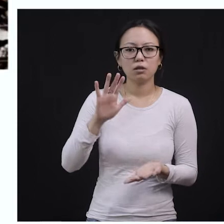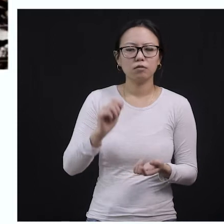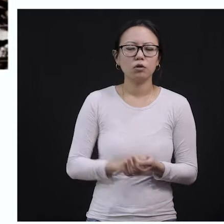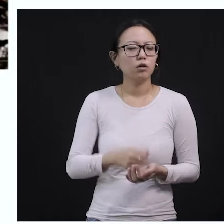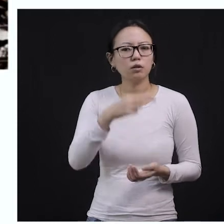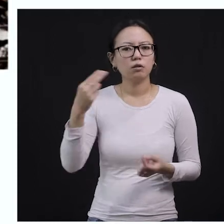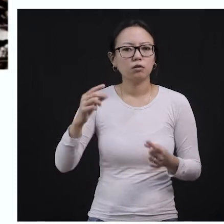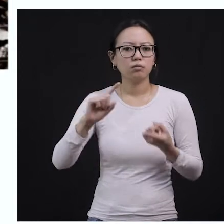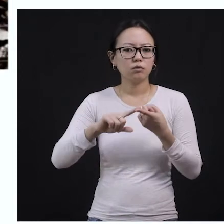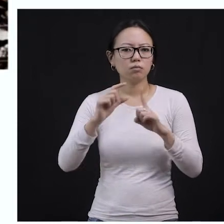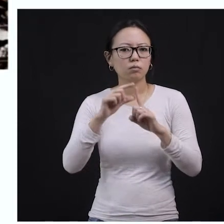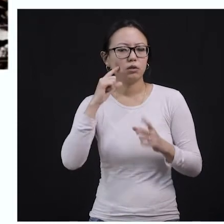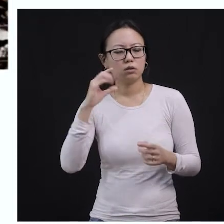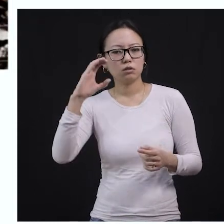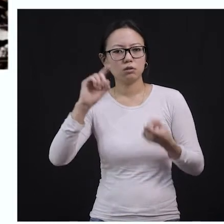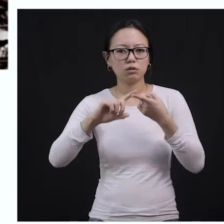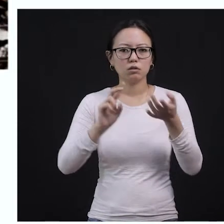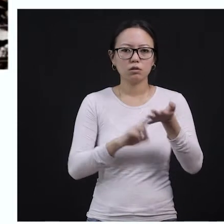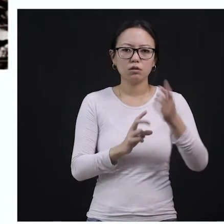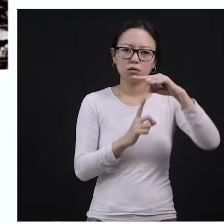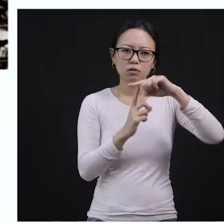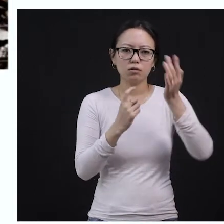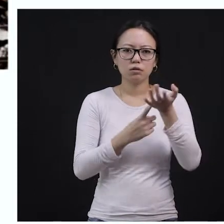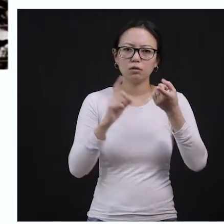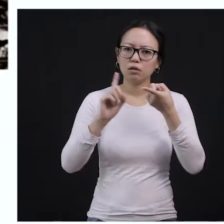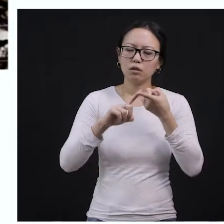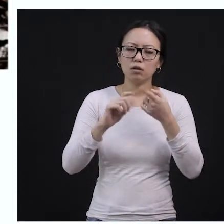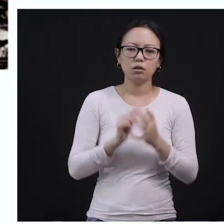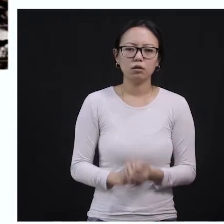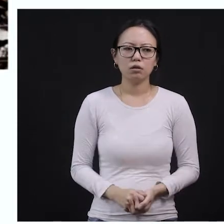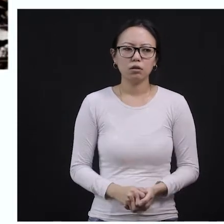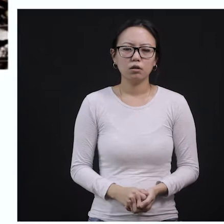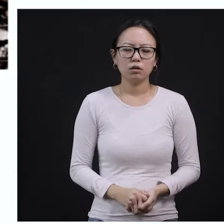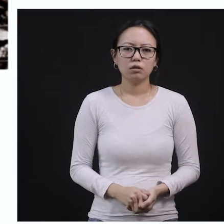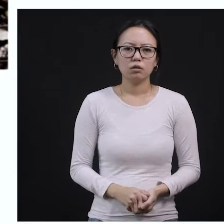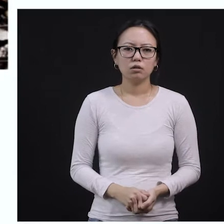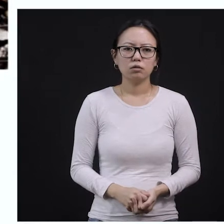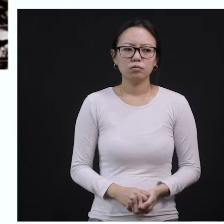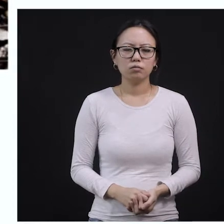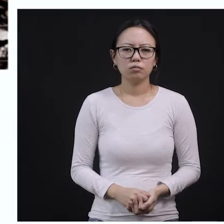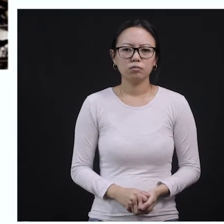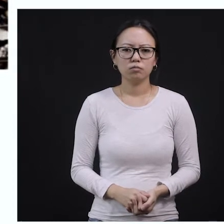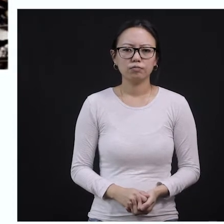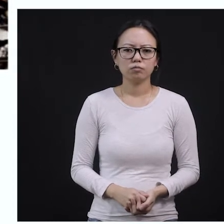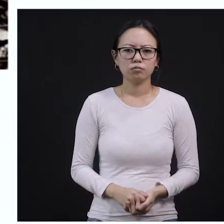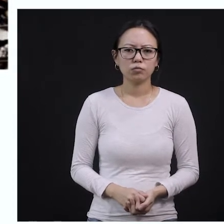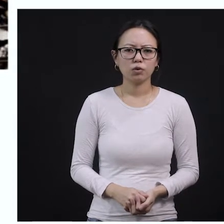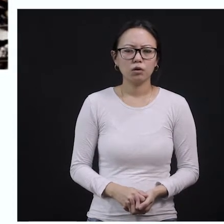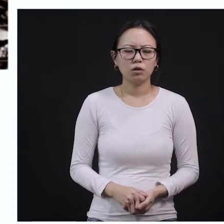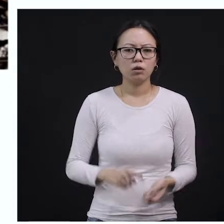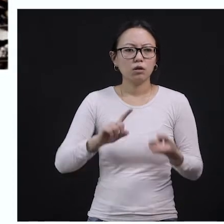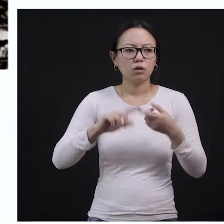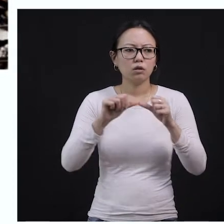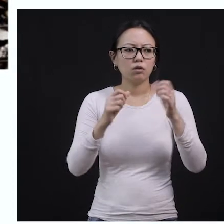those areas that were the main areas that were the epicenter of earthquake, they causes the major